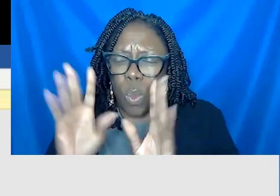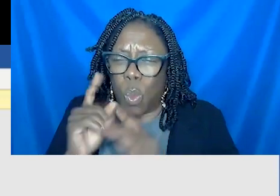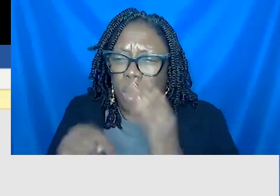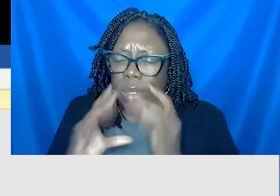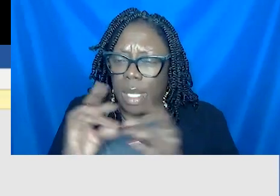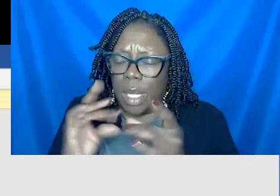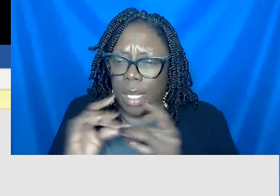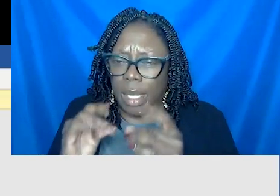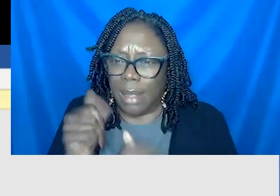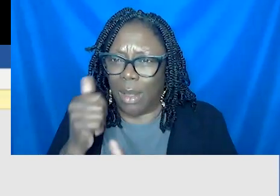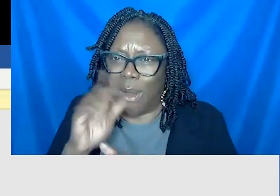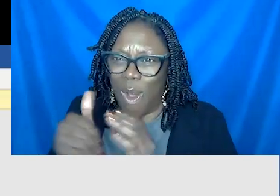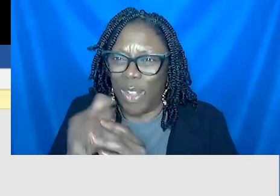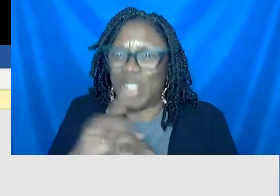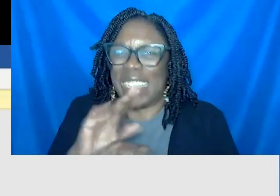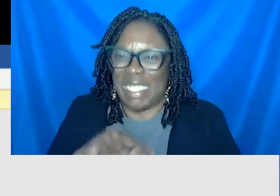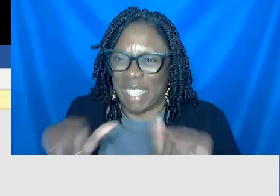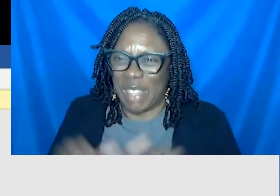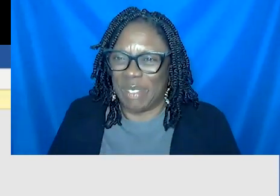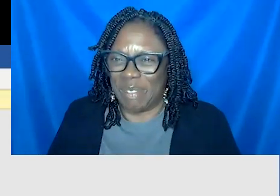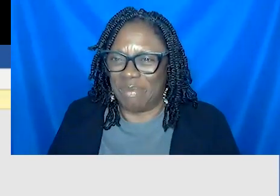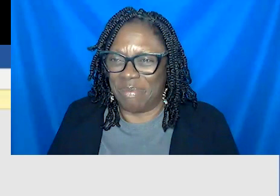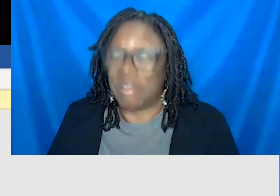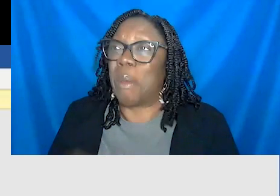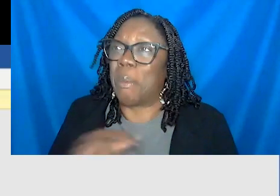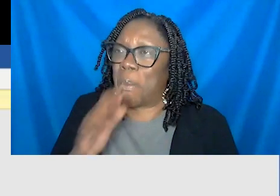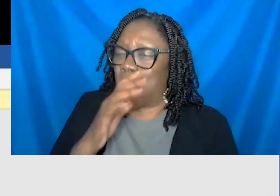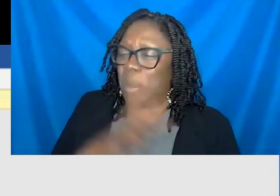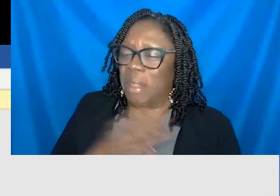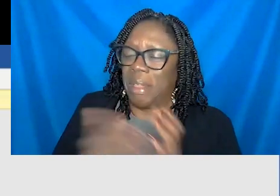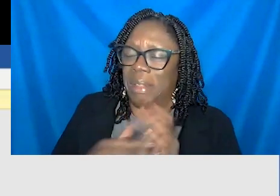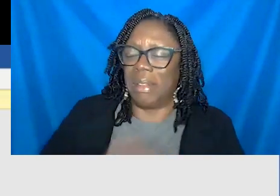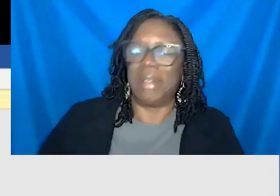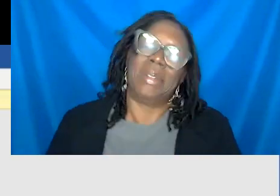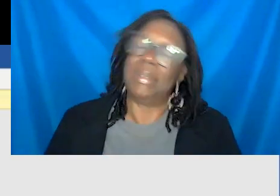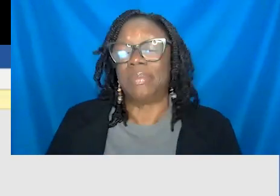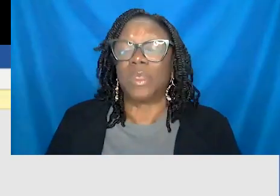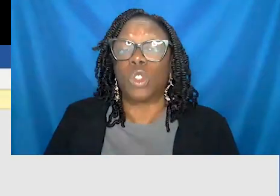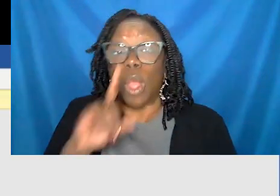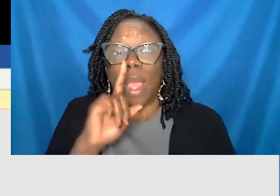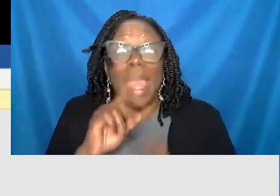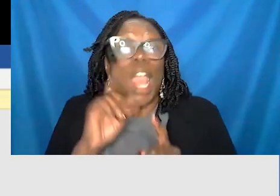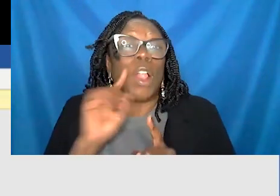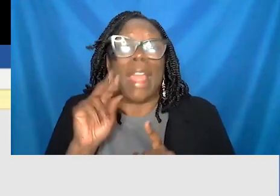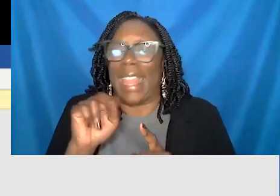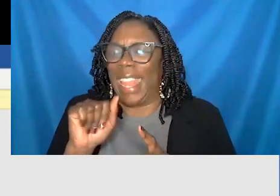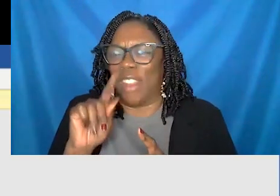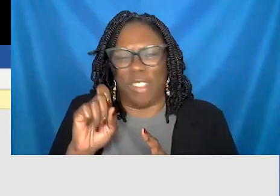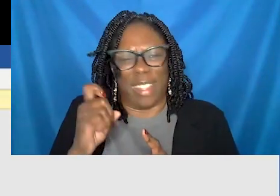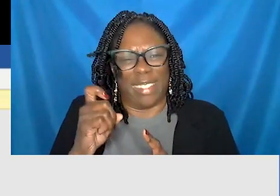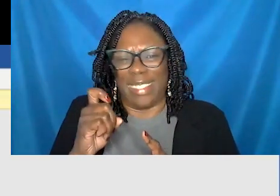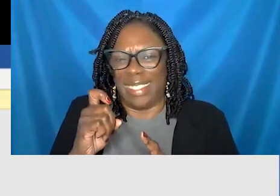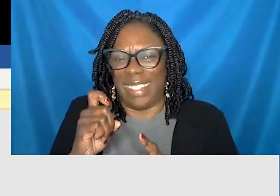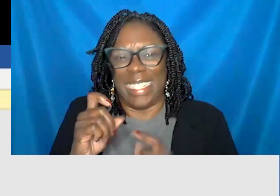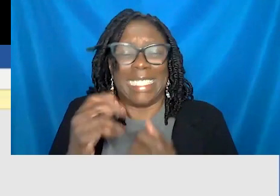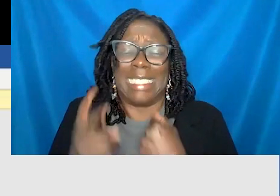Yeah, yeah, I mean, this saves me so, I mean, this is like a Netflix subscription. This saves me so much time,